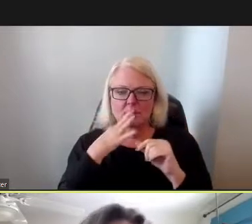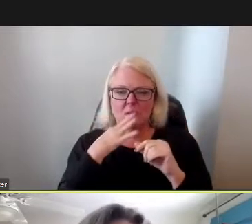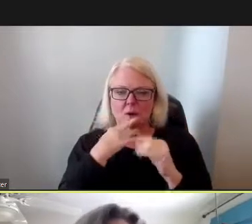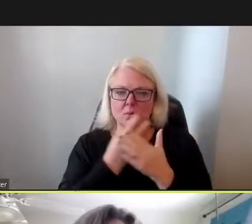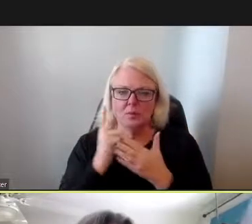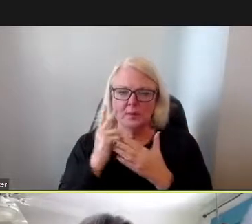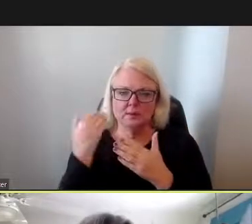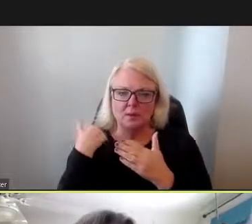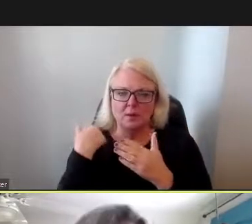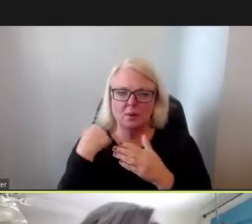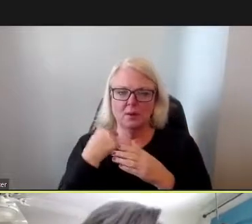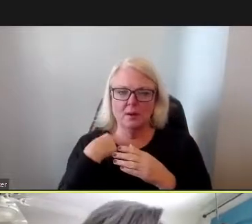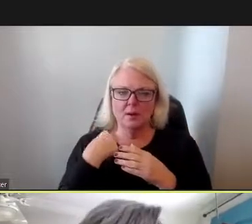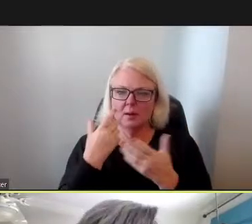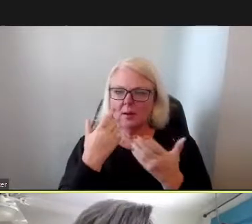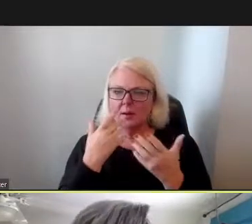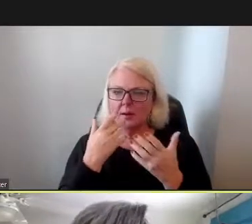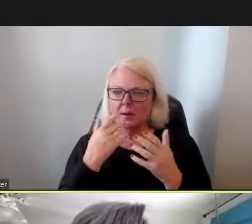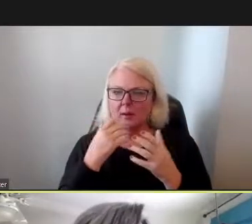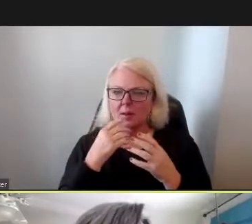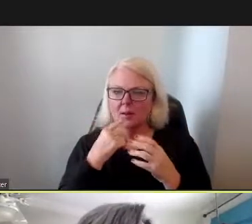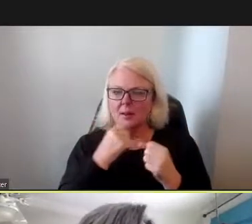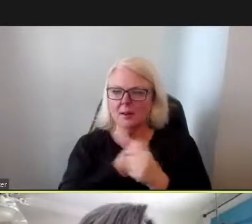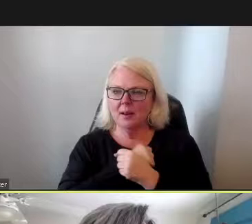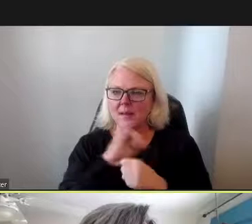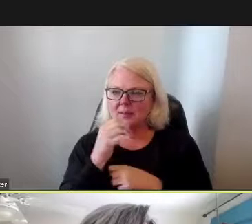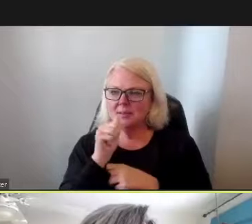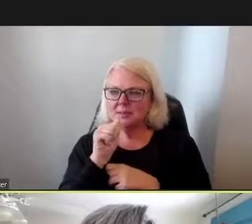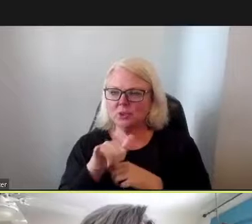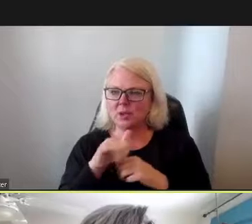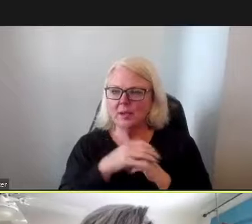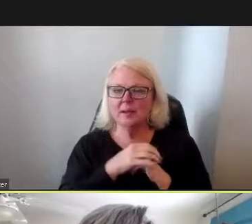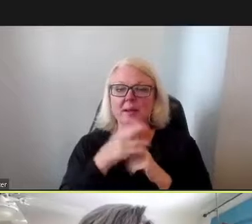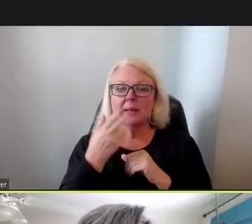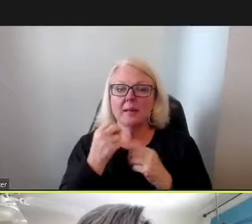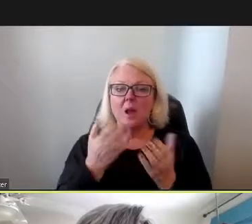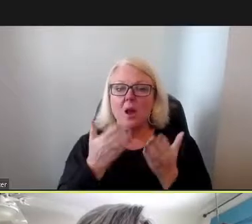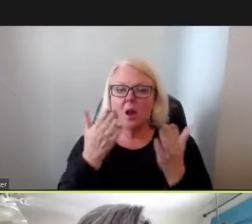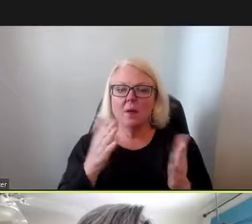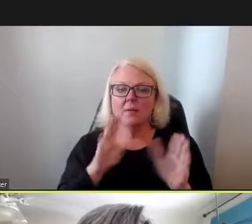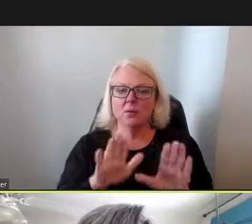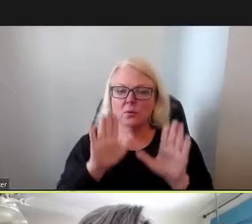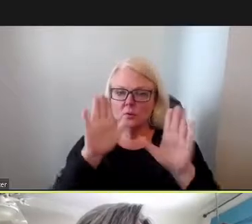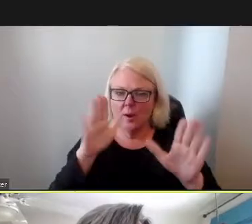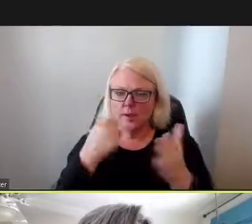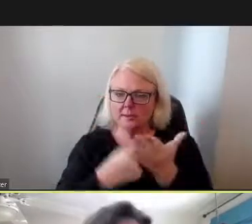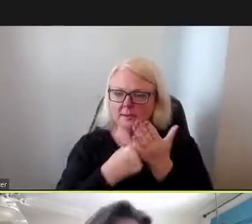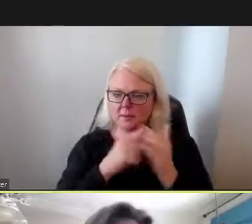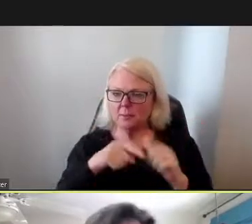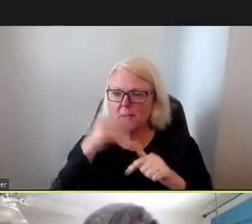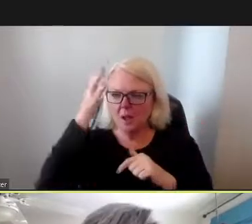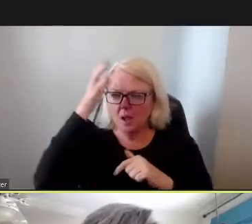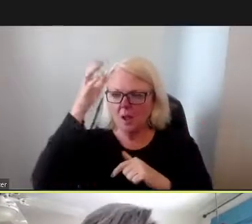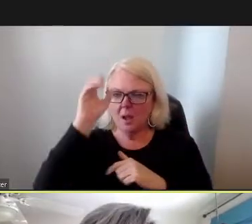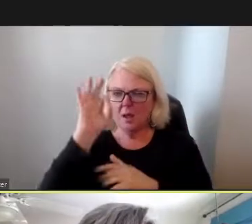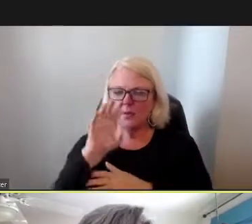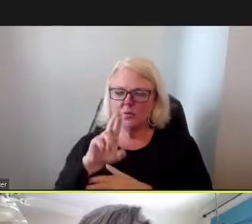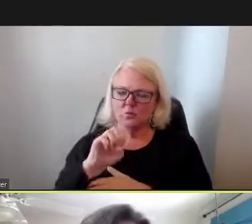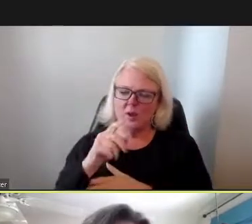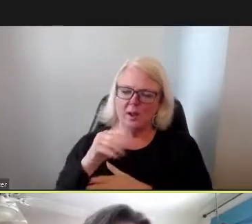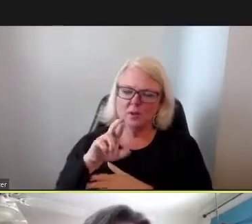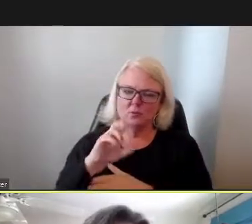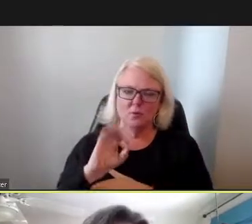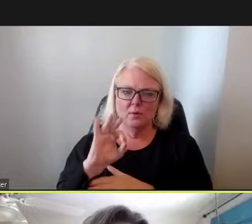catch some of it. Awesome. Love Jay. He offered a great discussion of the concept of the retrofit and